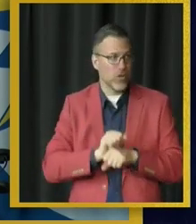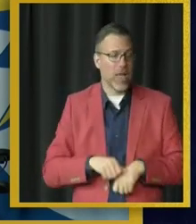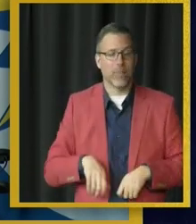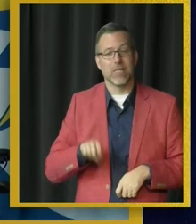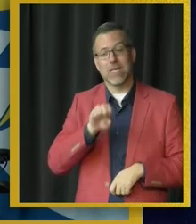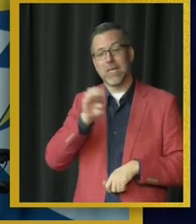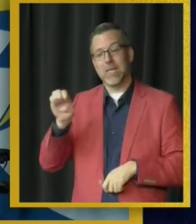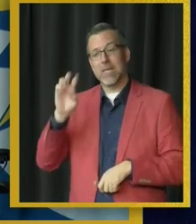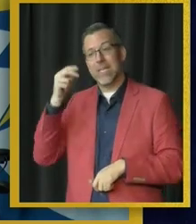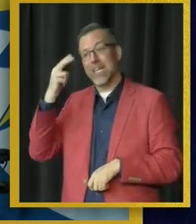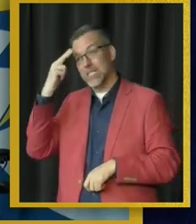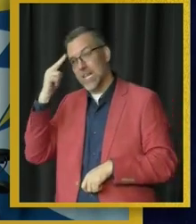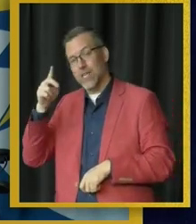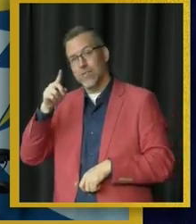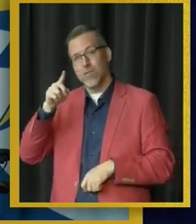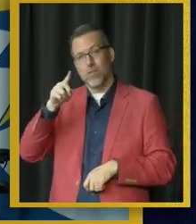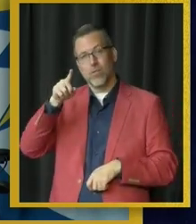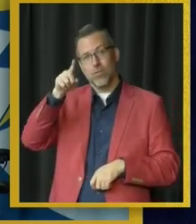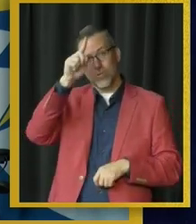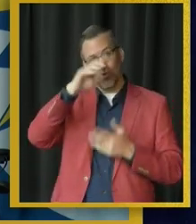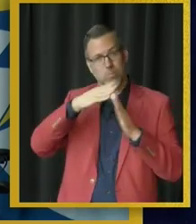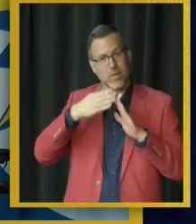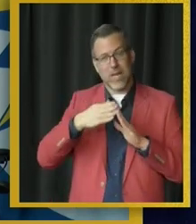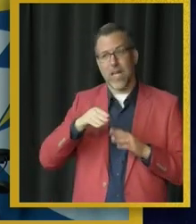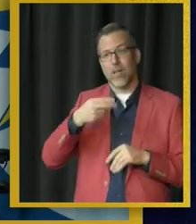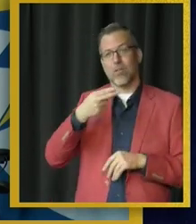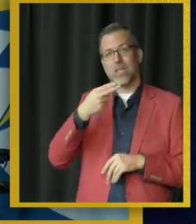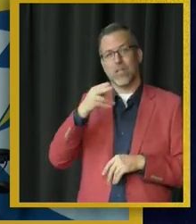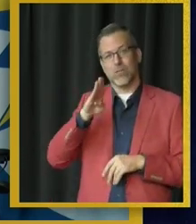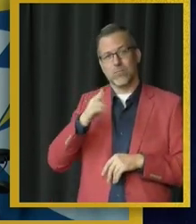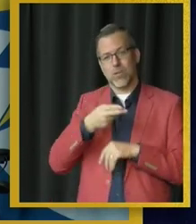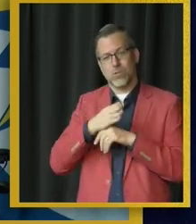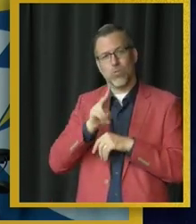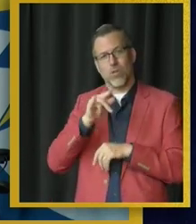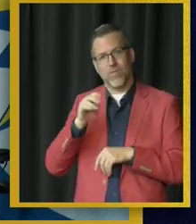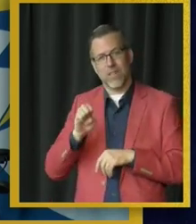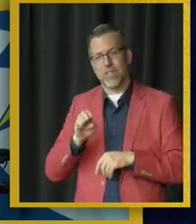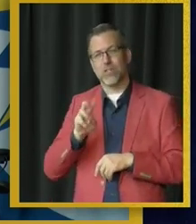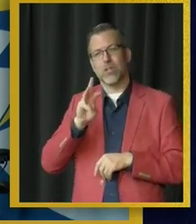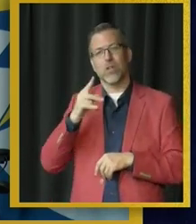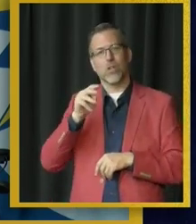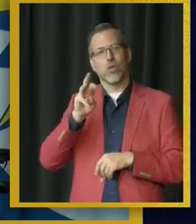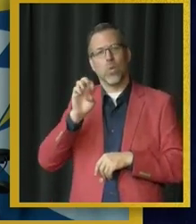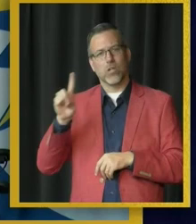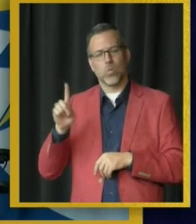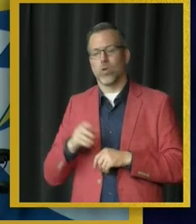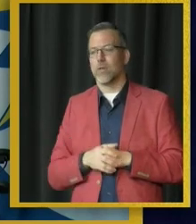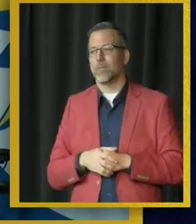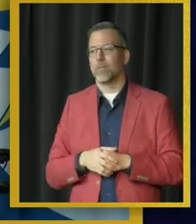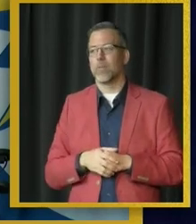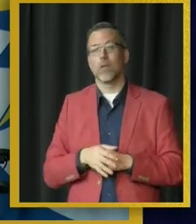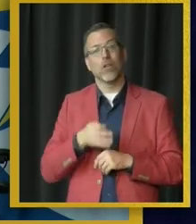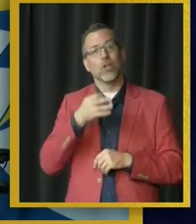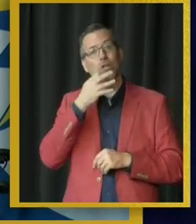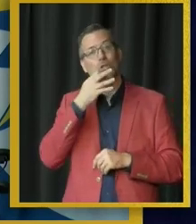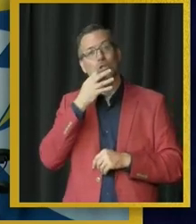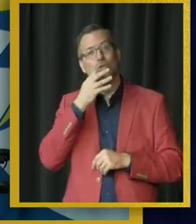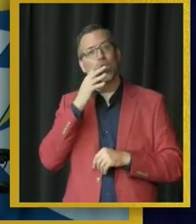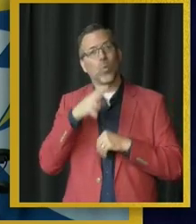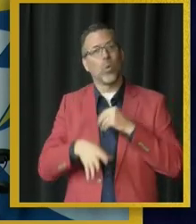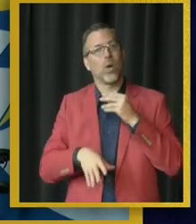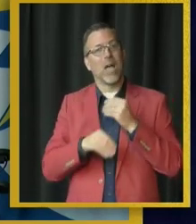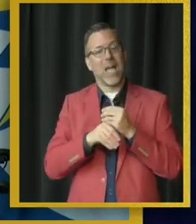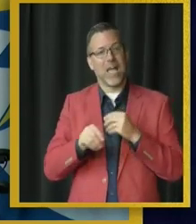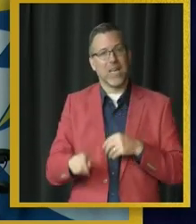Nashville Metro Center, Germantown, Midtown, Hillsborough Village, Wedgwood. And then in our near future, we're adding another major mobility